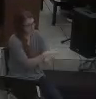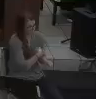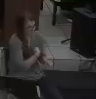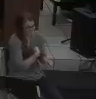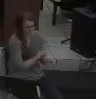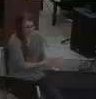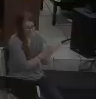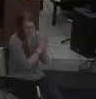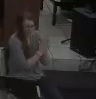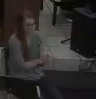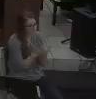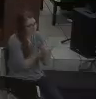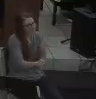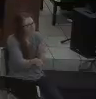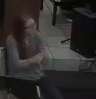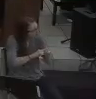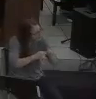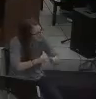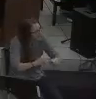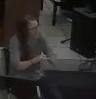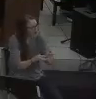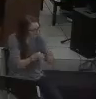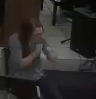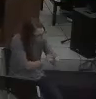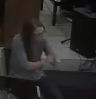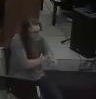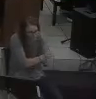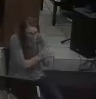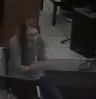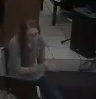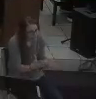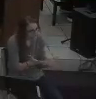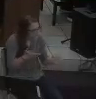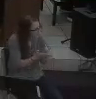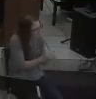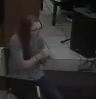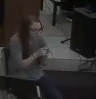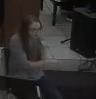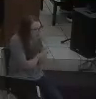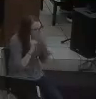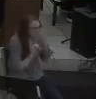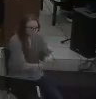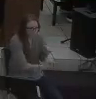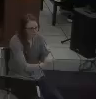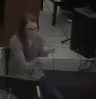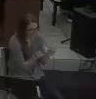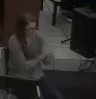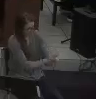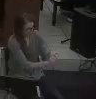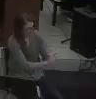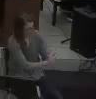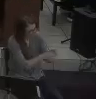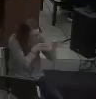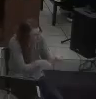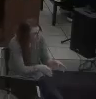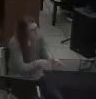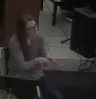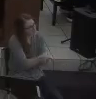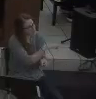you another companion, another helper, to be with you forever. This companion is the Spirit of